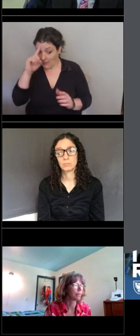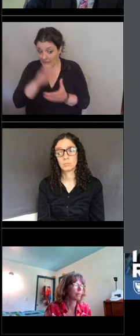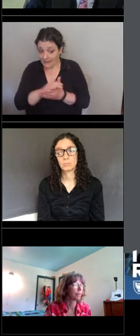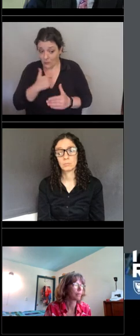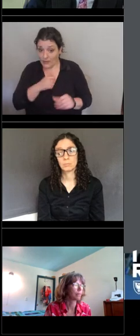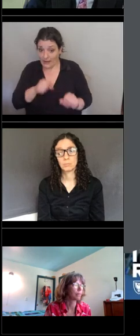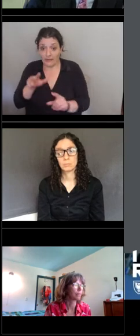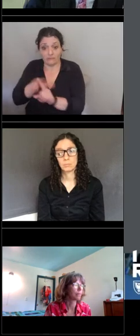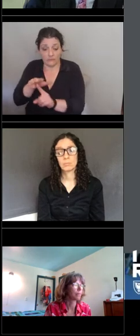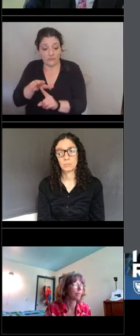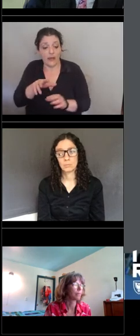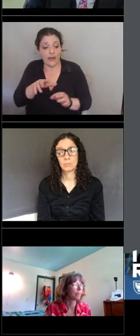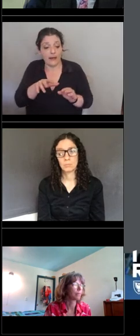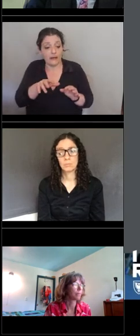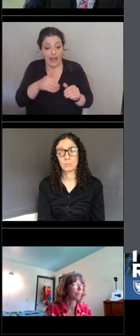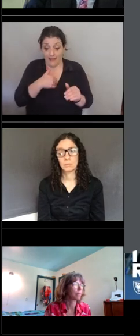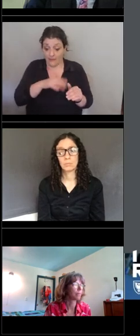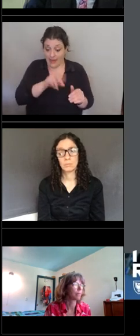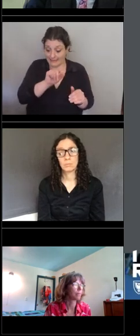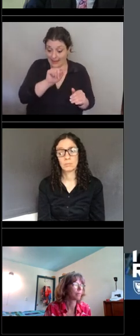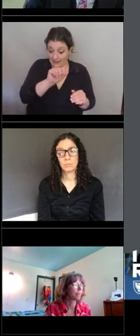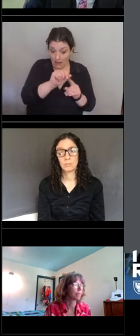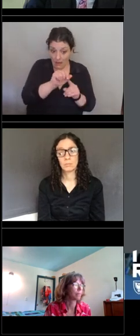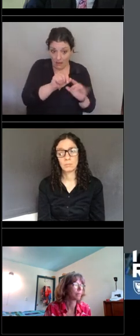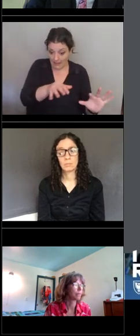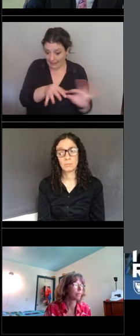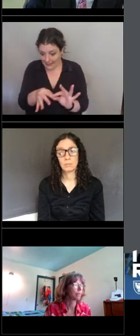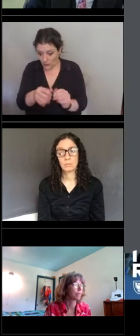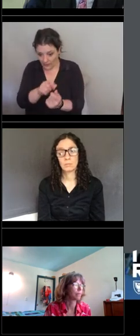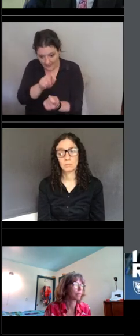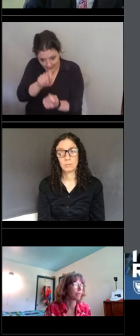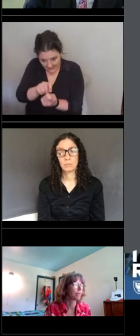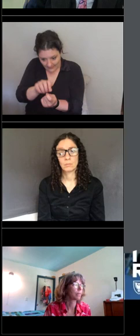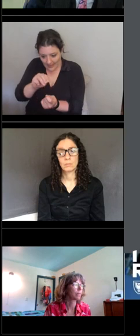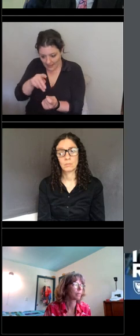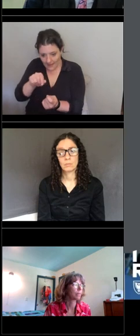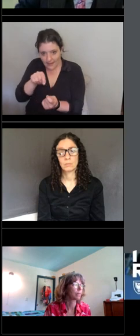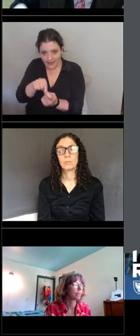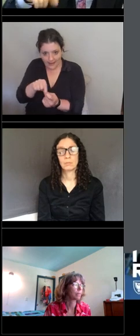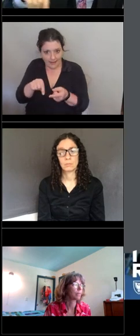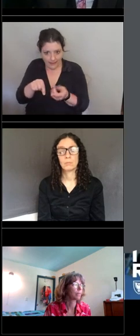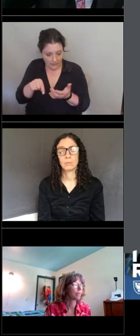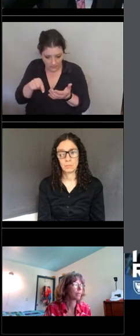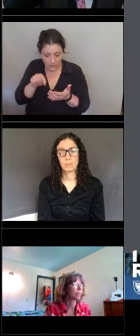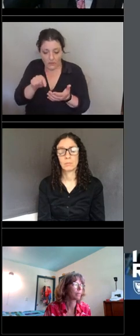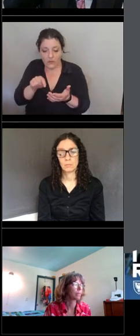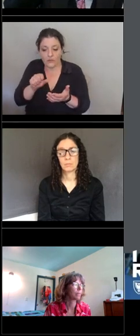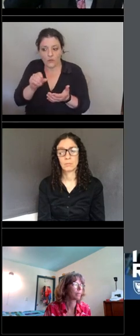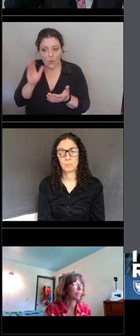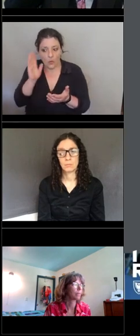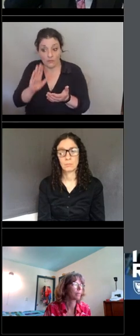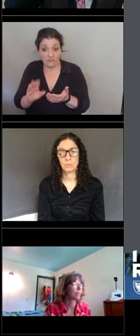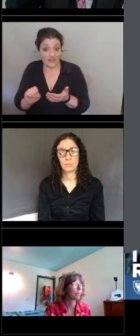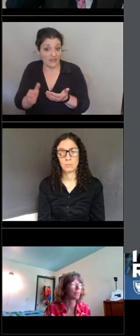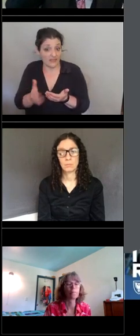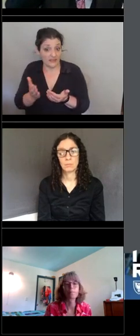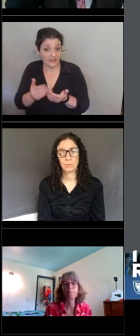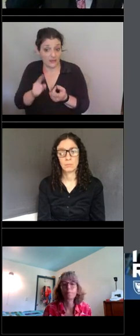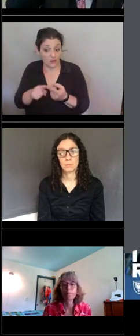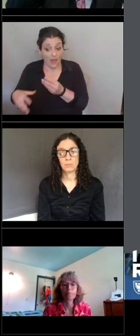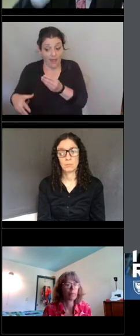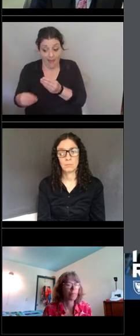the MPA in question. So it would be an easy add-on for me to be able to track and see, who did